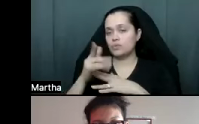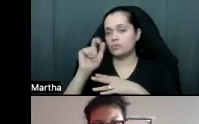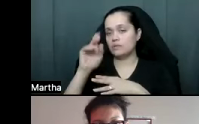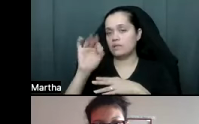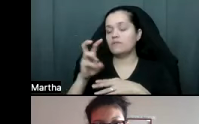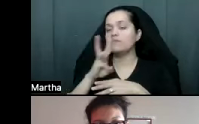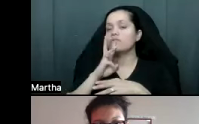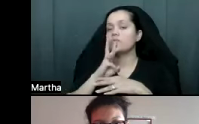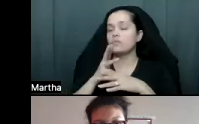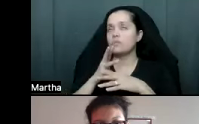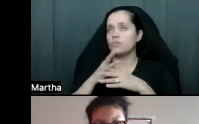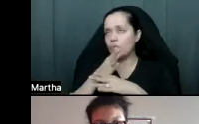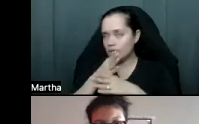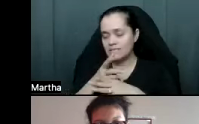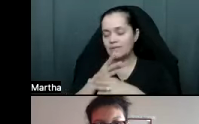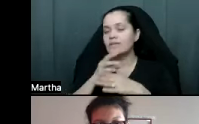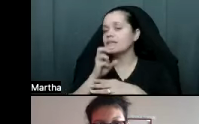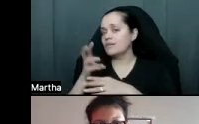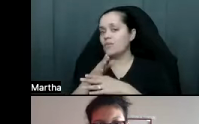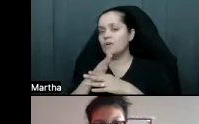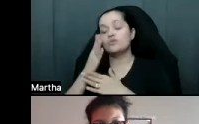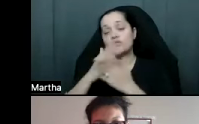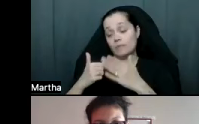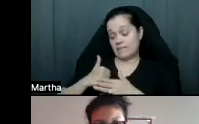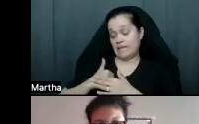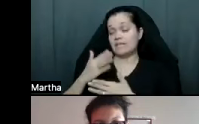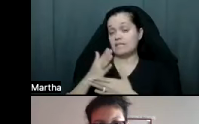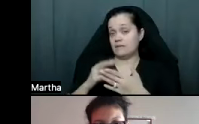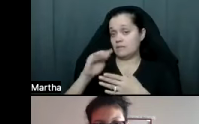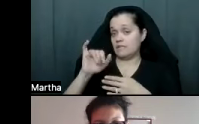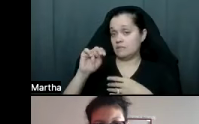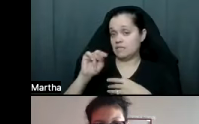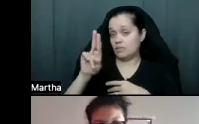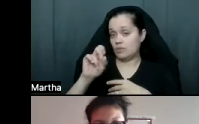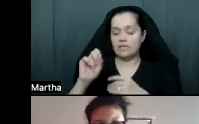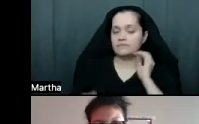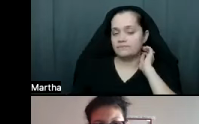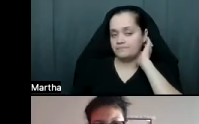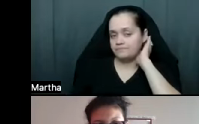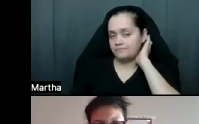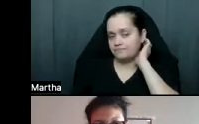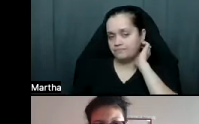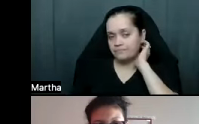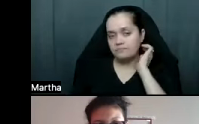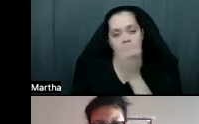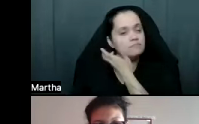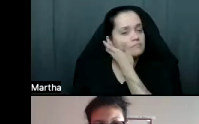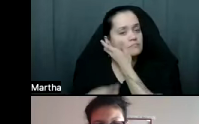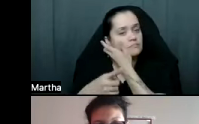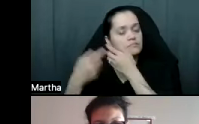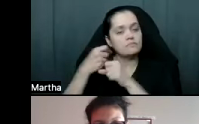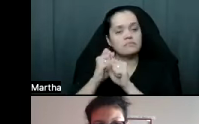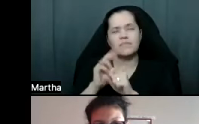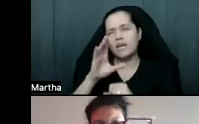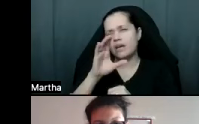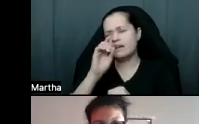that some of it is in Canada and some of it is in the United States. This does create an